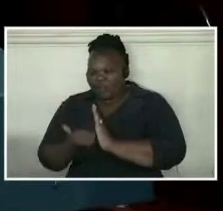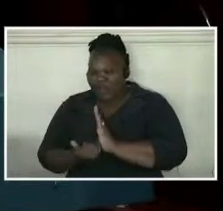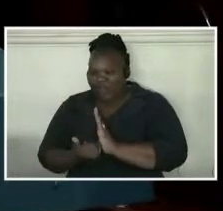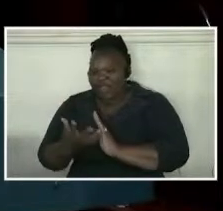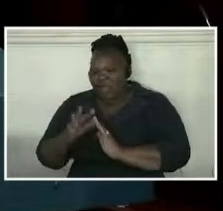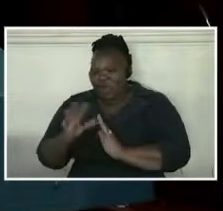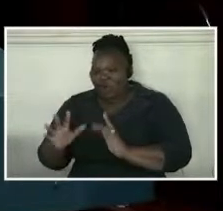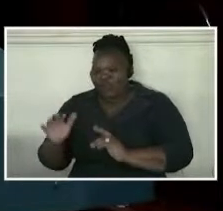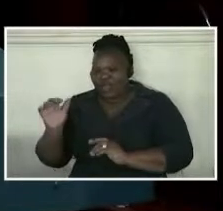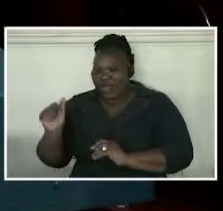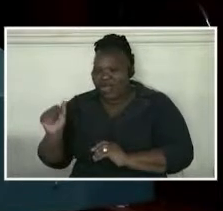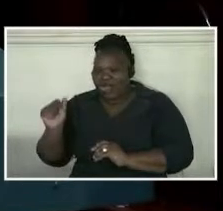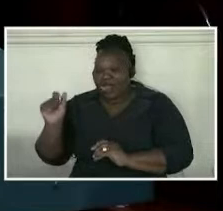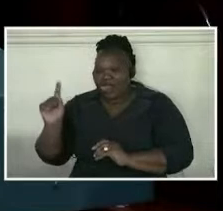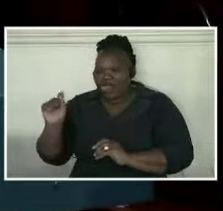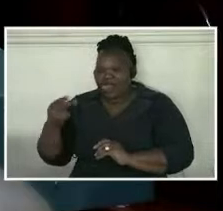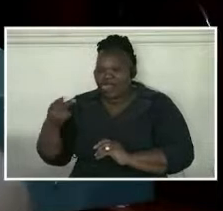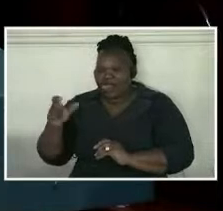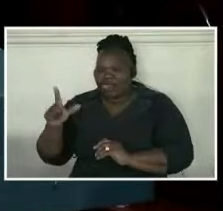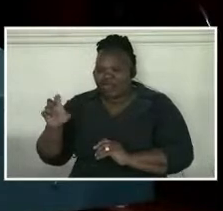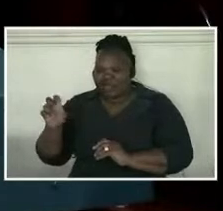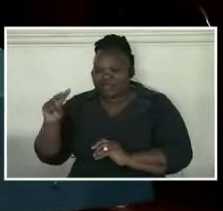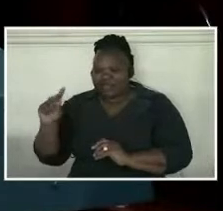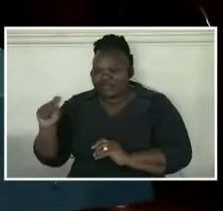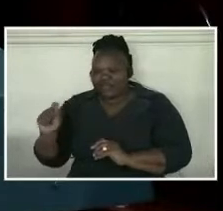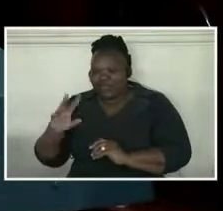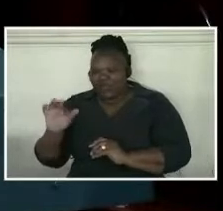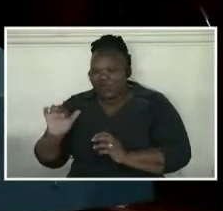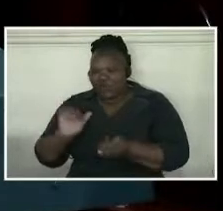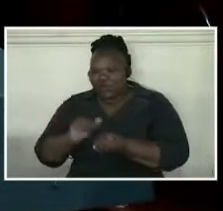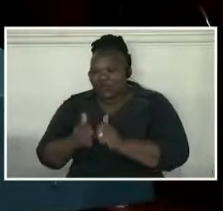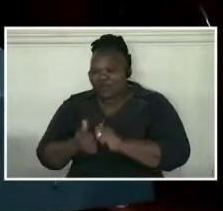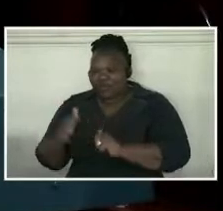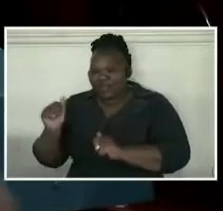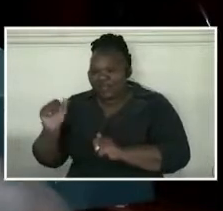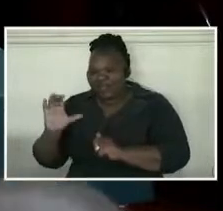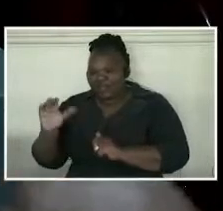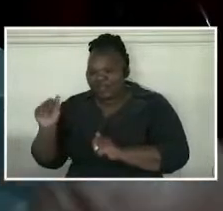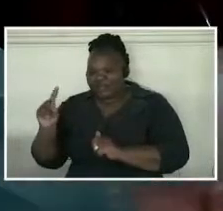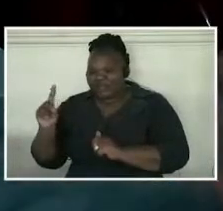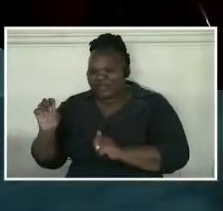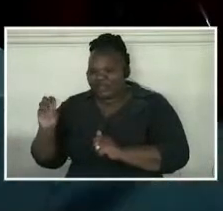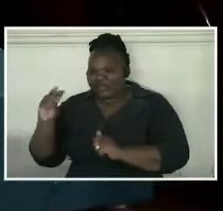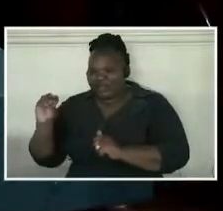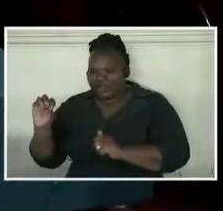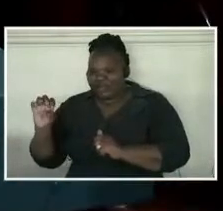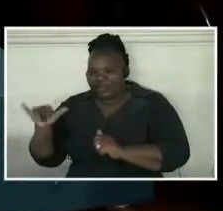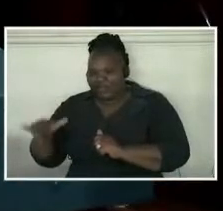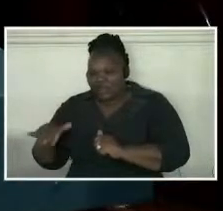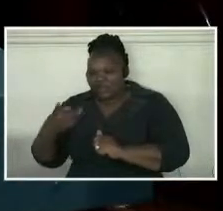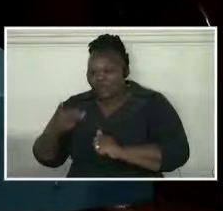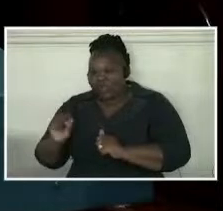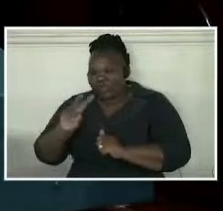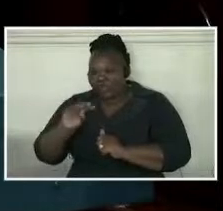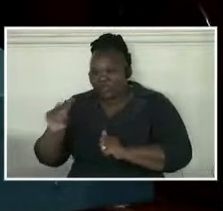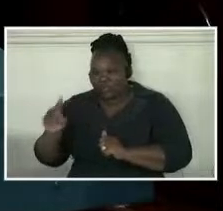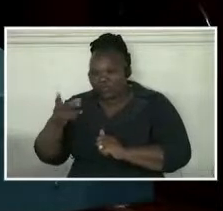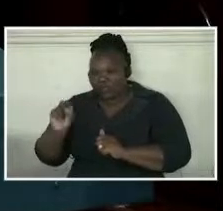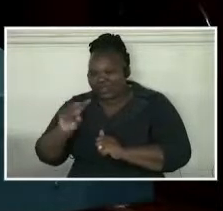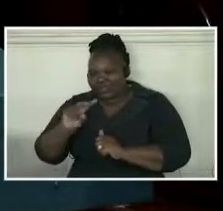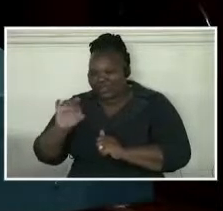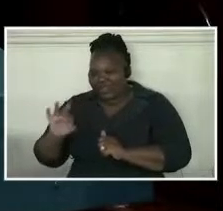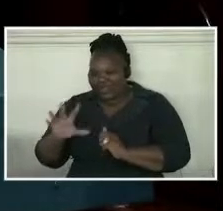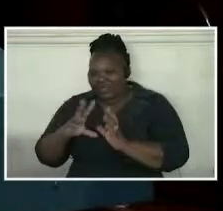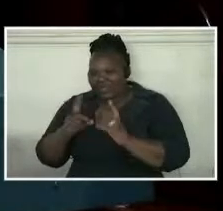athletes supported by the sport academies in 2022 2023 financial year the